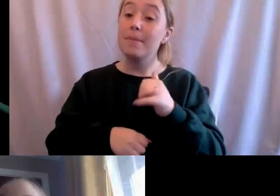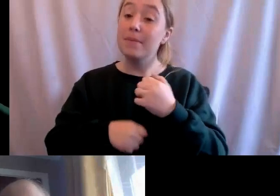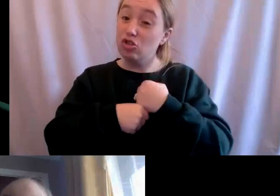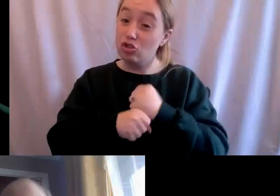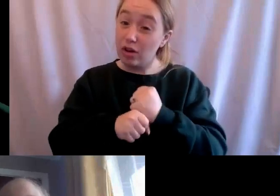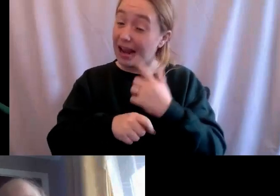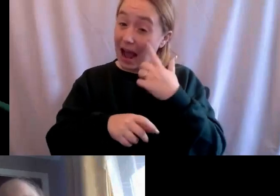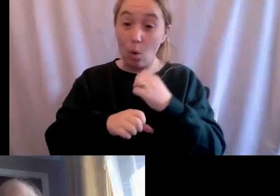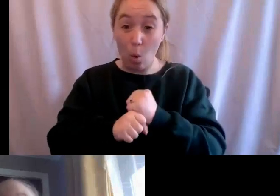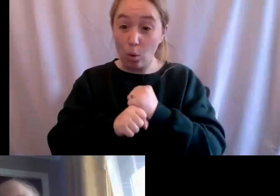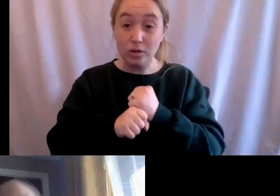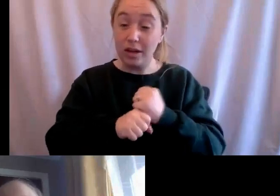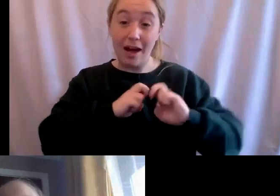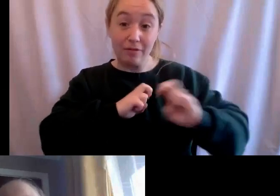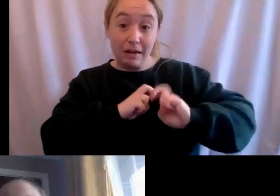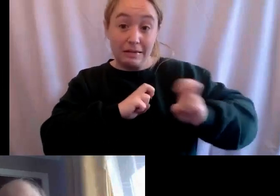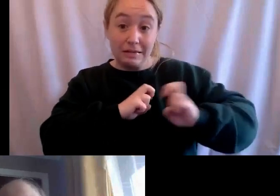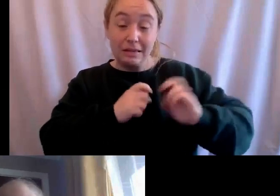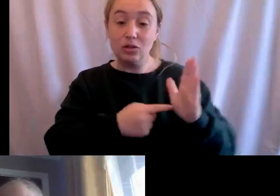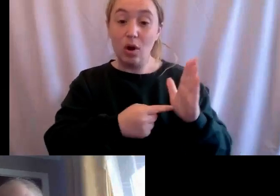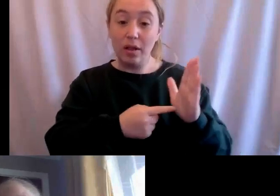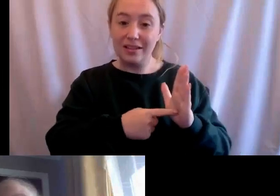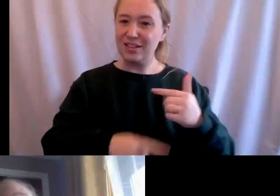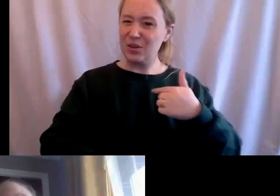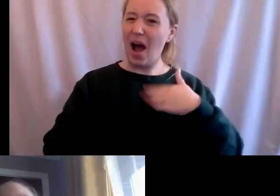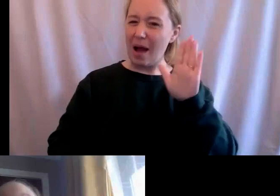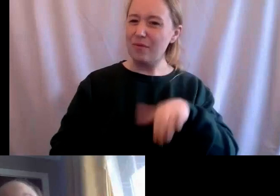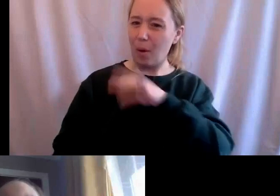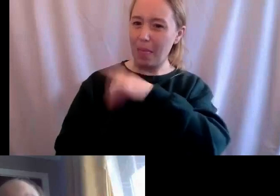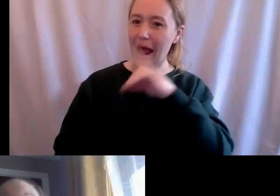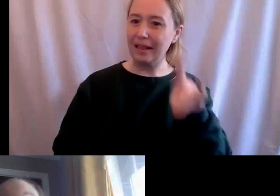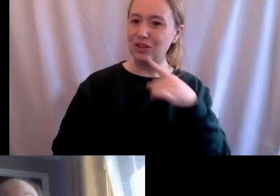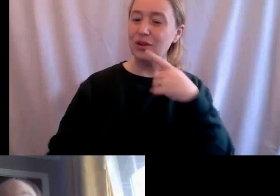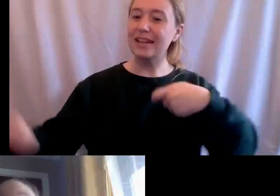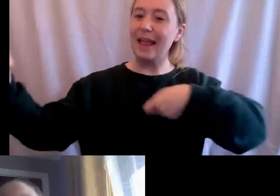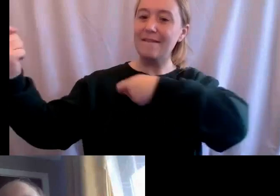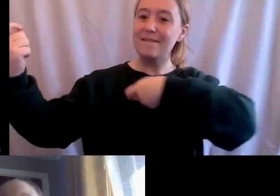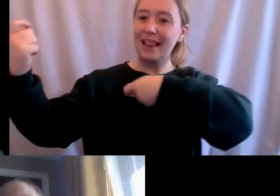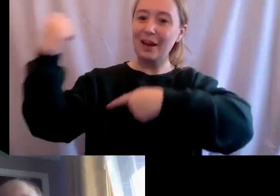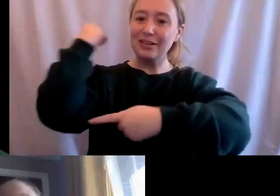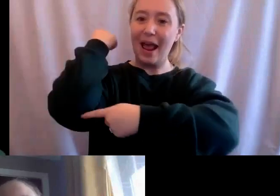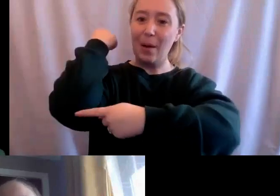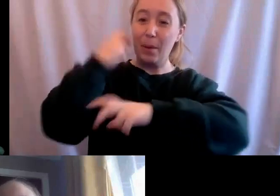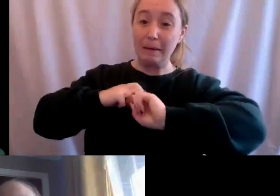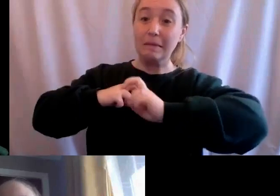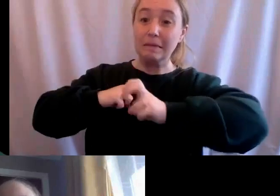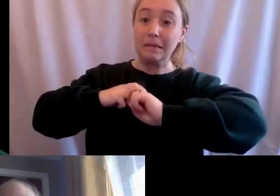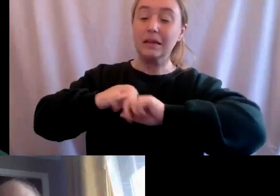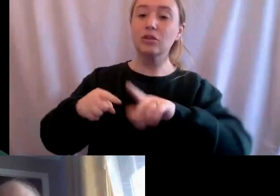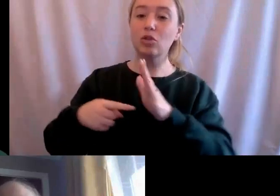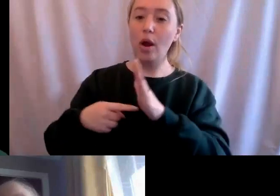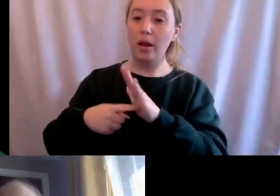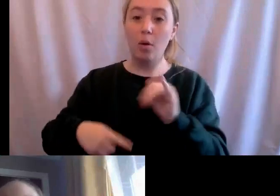lot. I'm from the Highlands, so I say like a fiddler's elbow. Or it could be that it's a mad dash to get to the